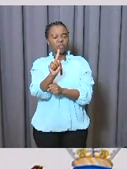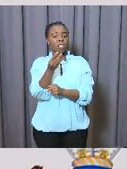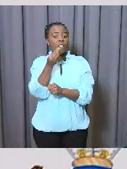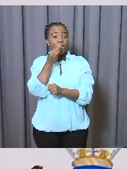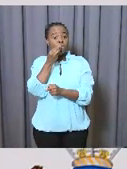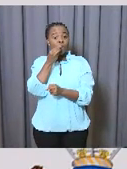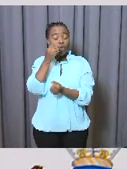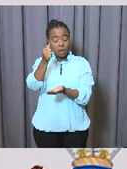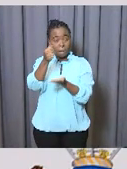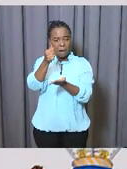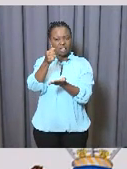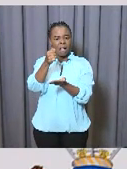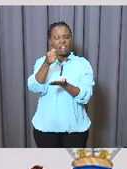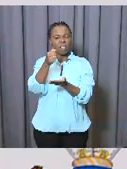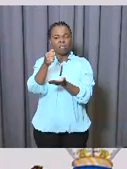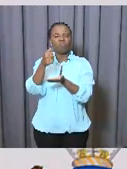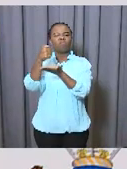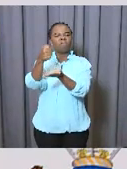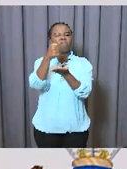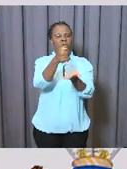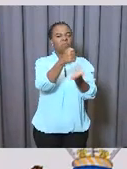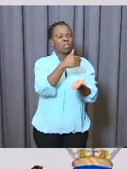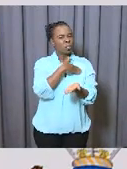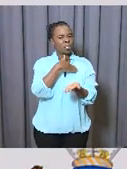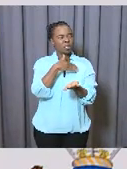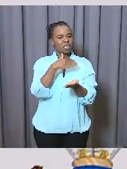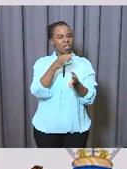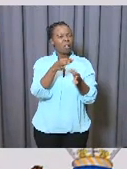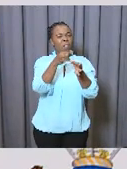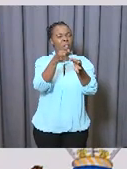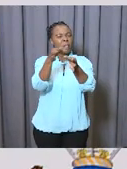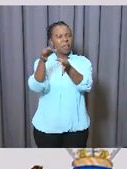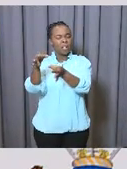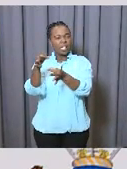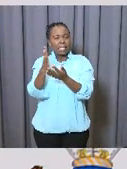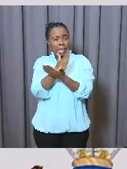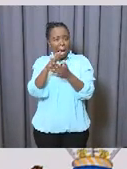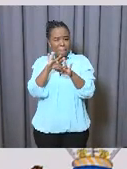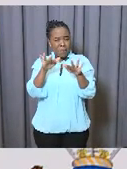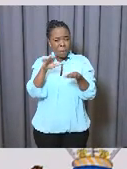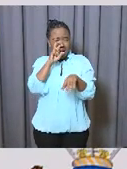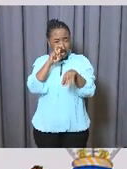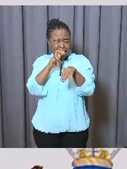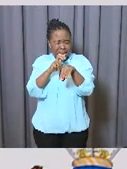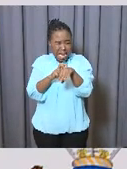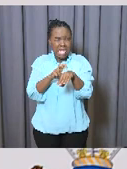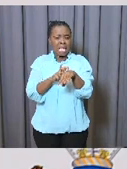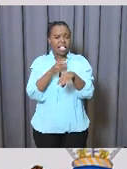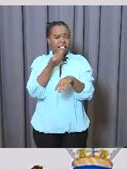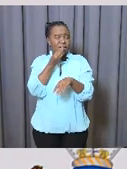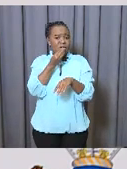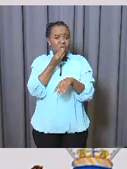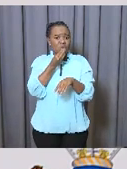food parcels and that some of the people who are desperately in need of food during this